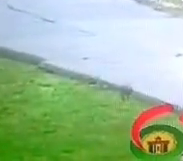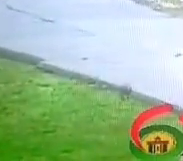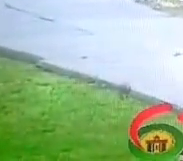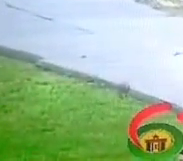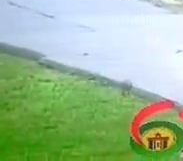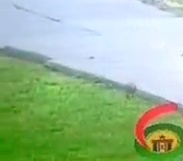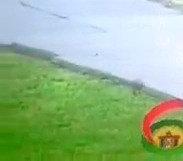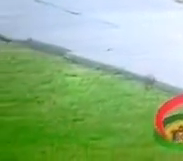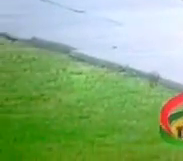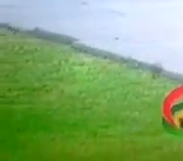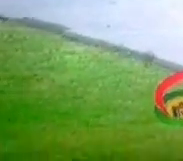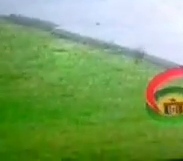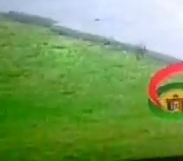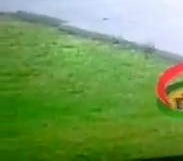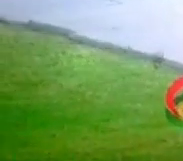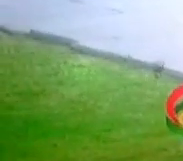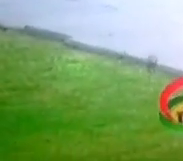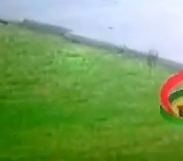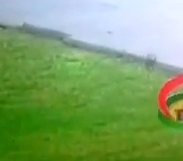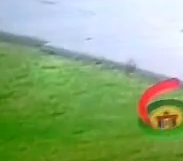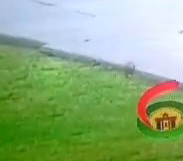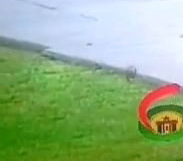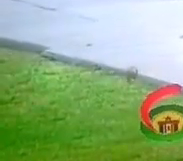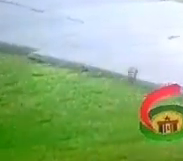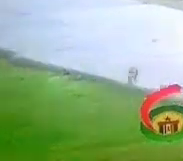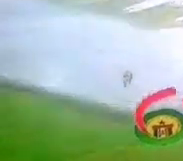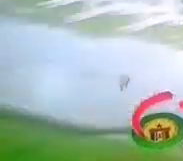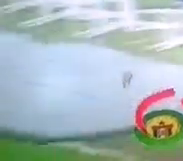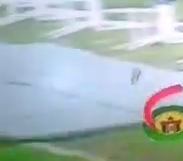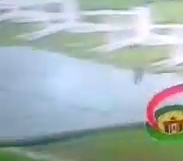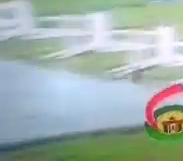demand a lot of practice. And as I just saw what happened there.